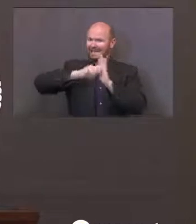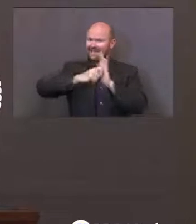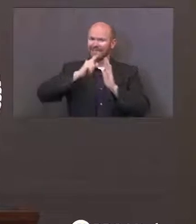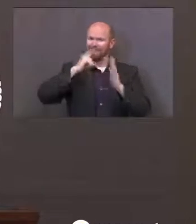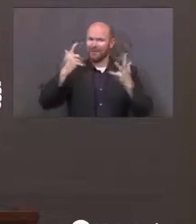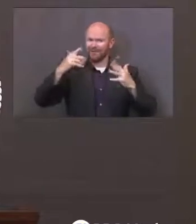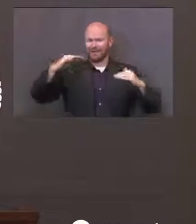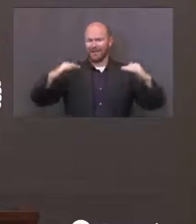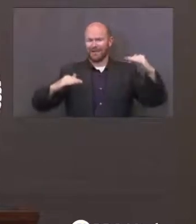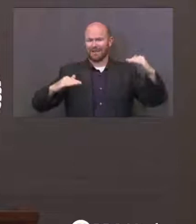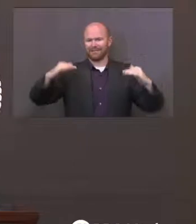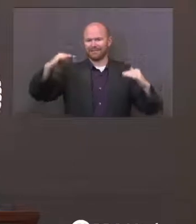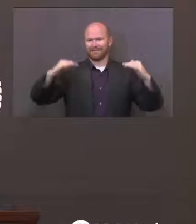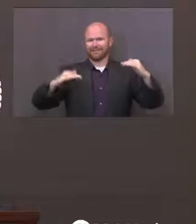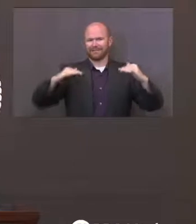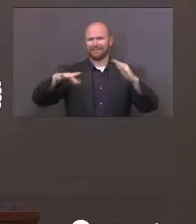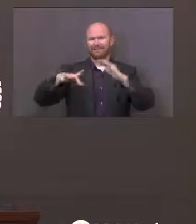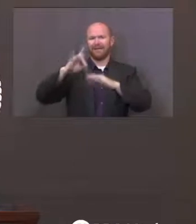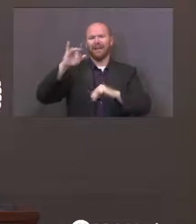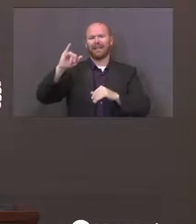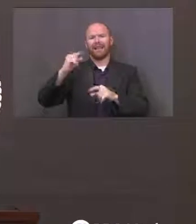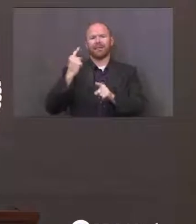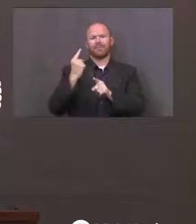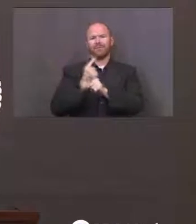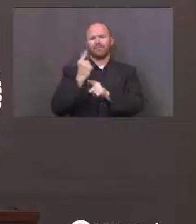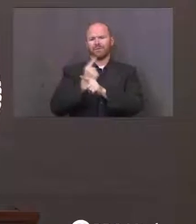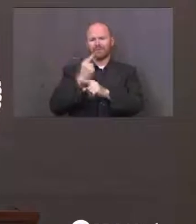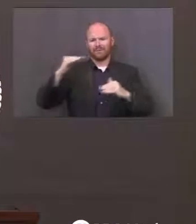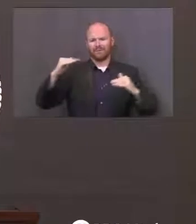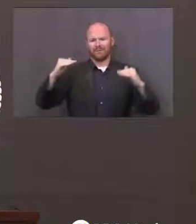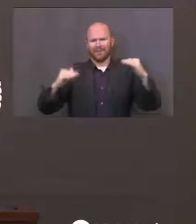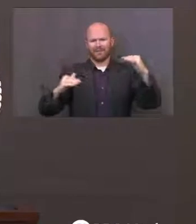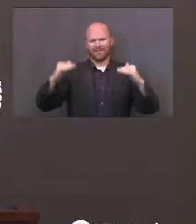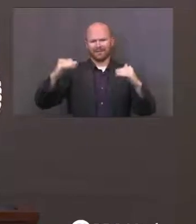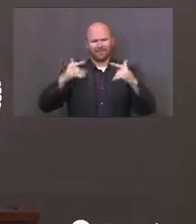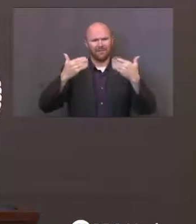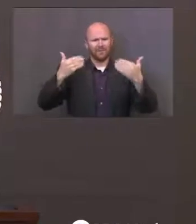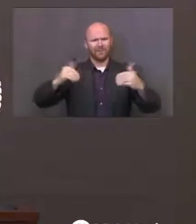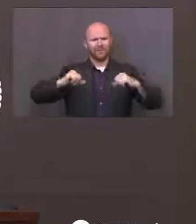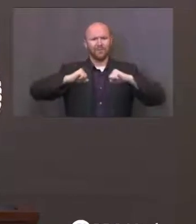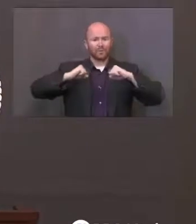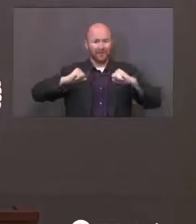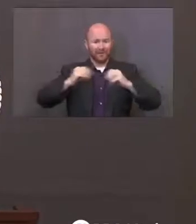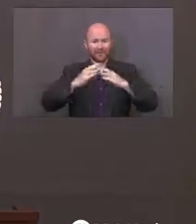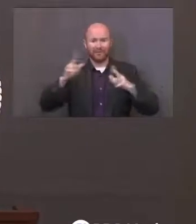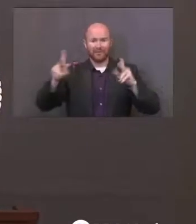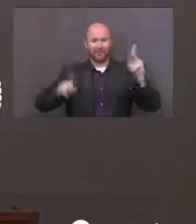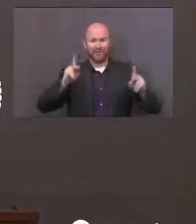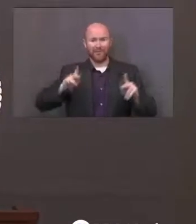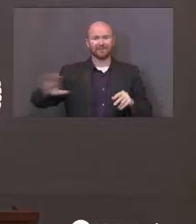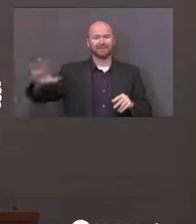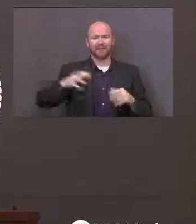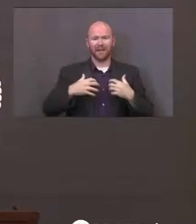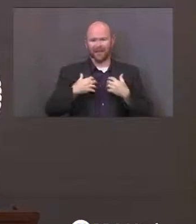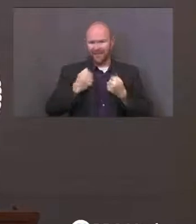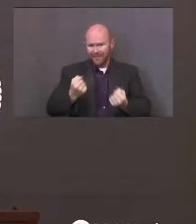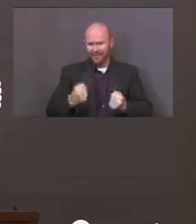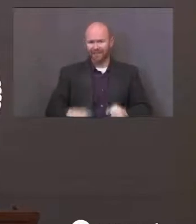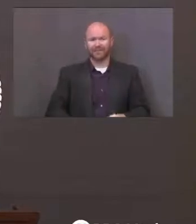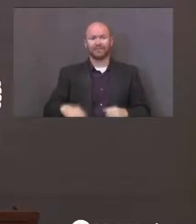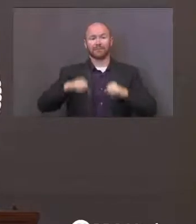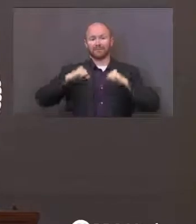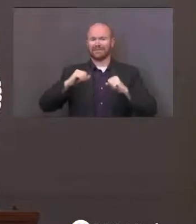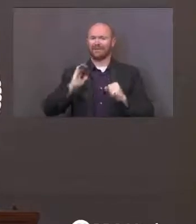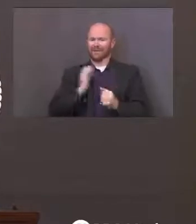good job of finding the appropriate balance point to protect the public health and welfare as well as protect the health of the